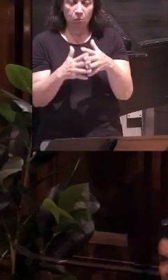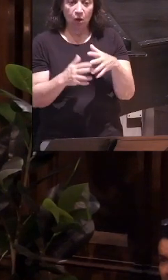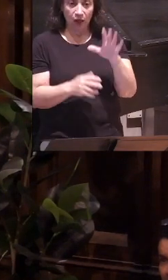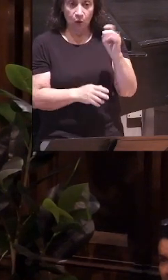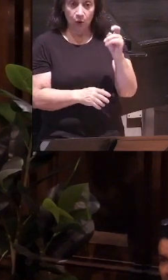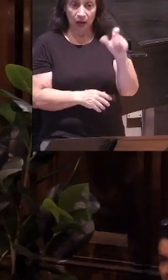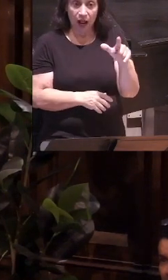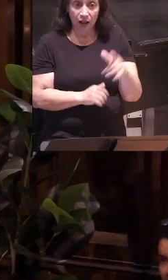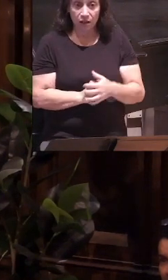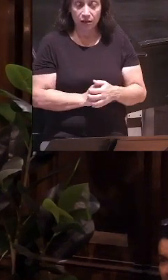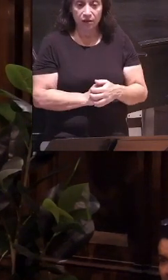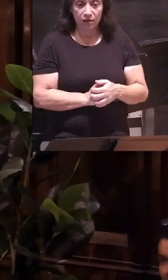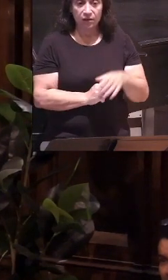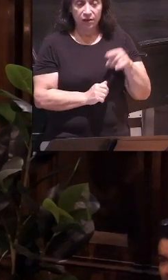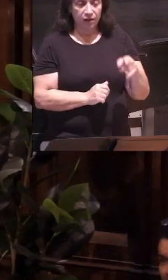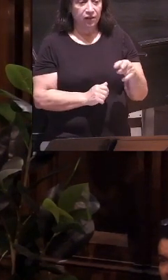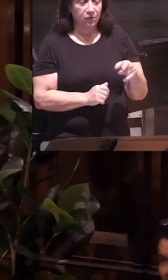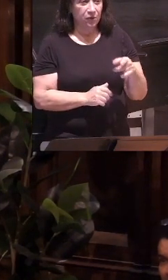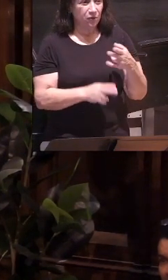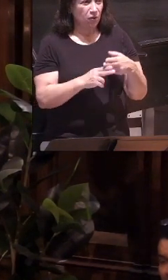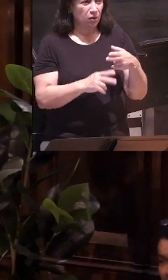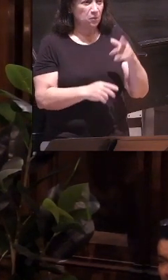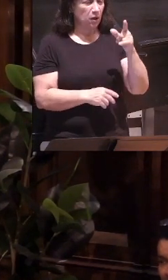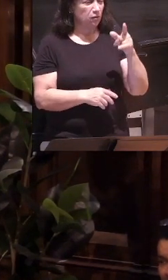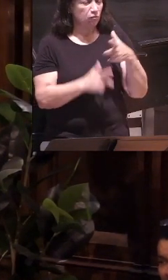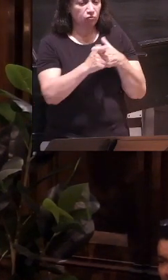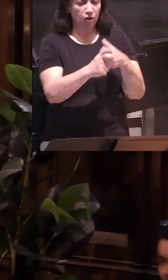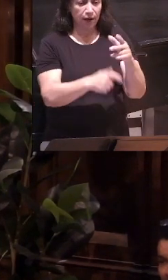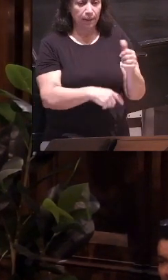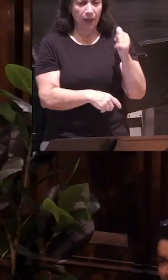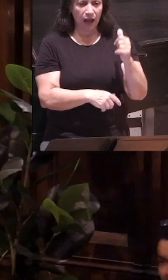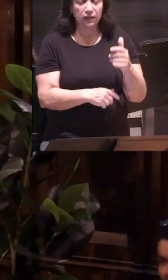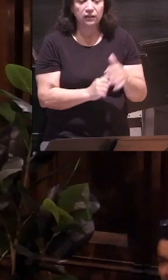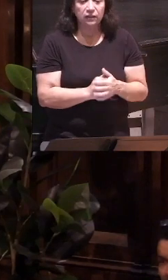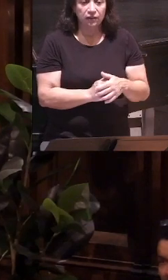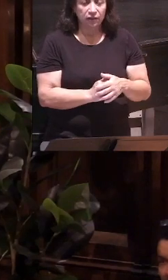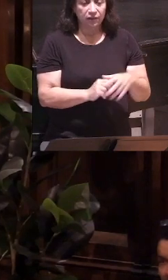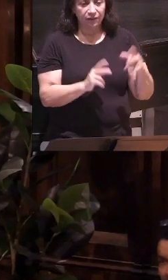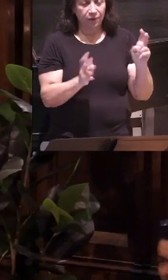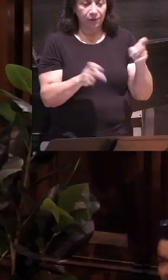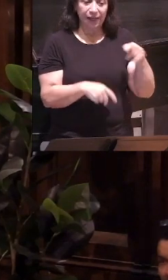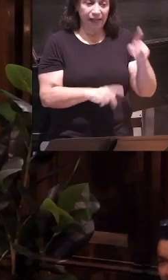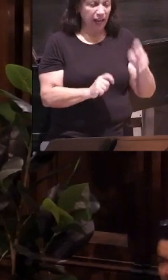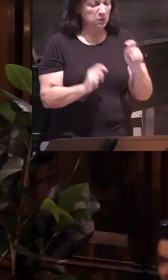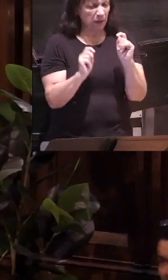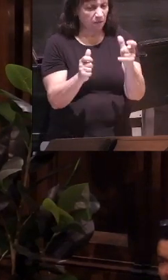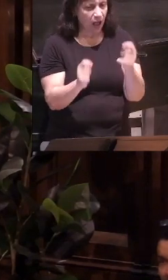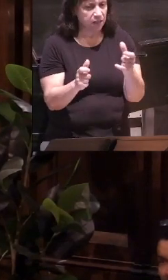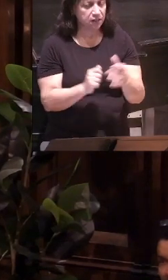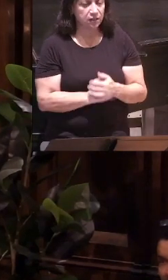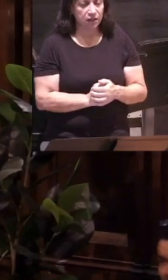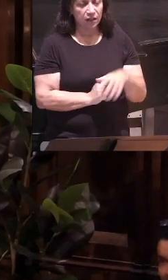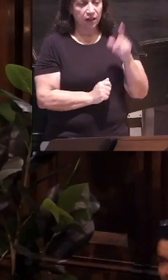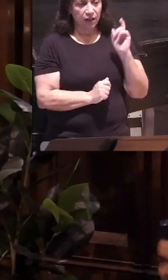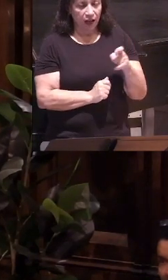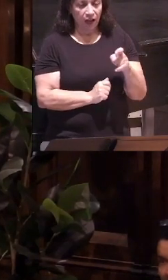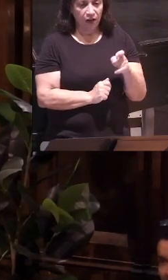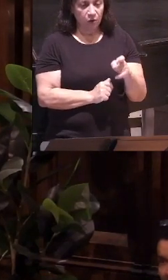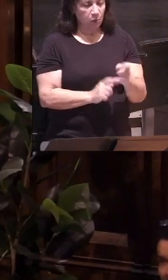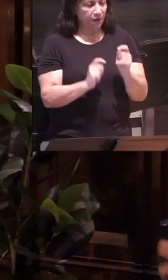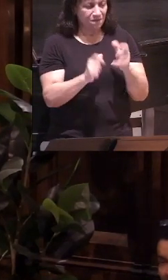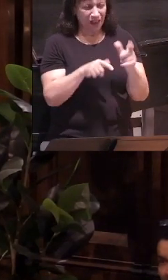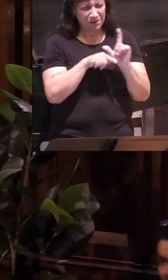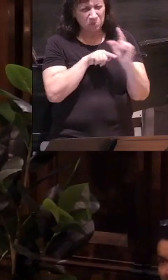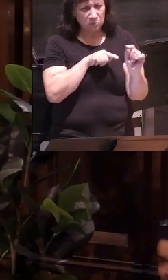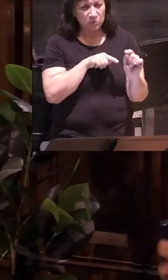was a halfback, or a running back in today's terms. And so Earl had to be quick. He had to be